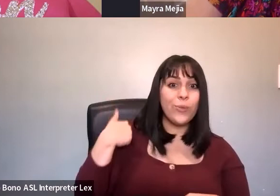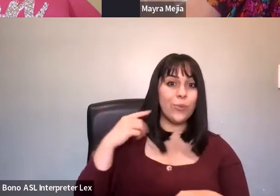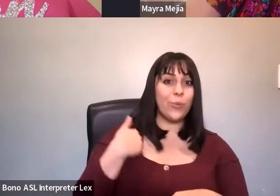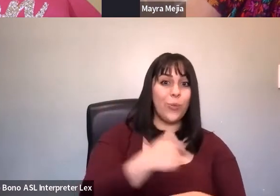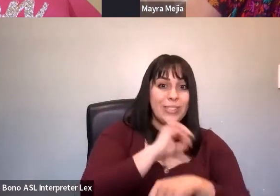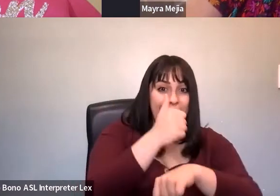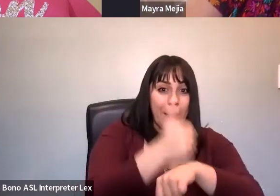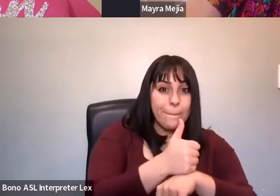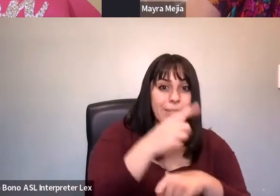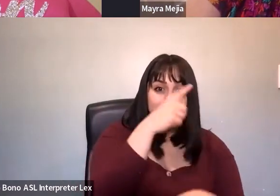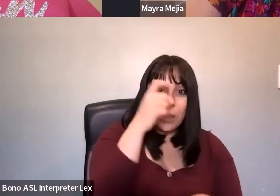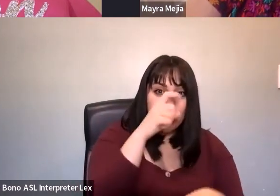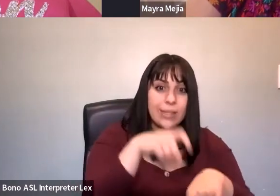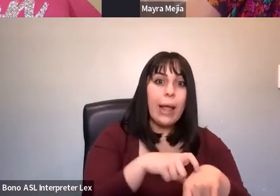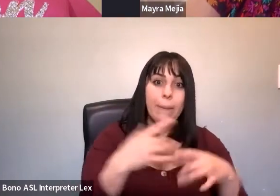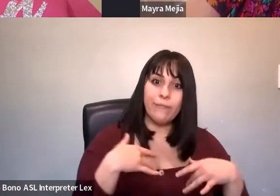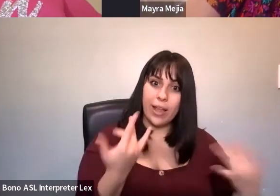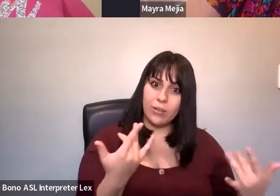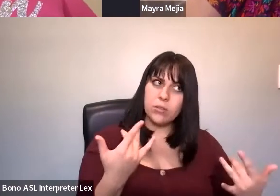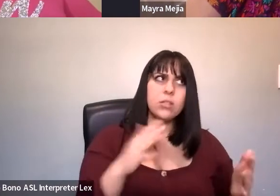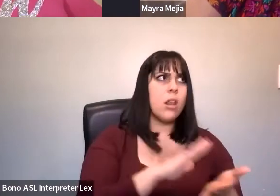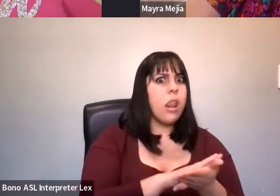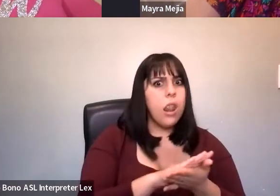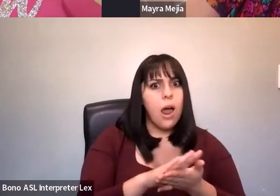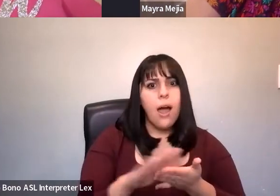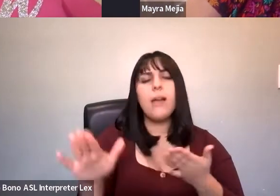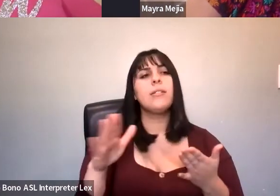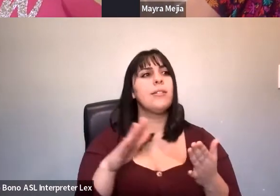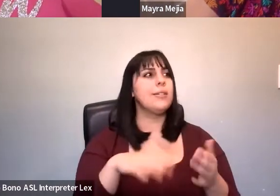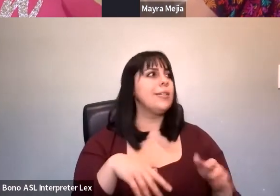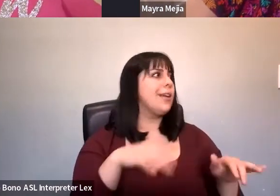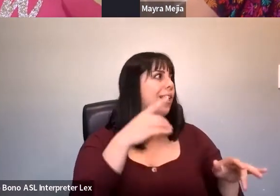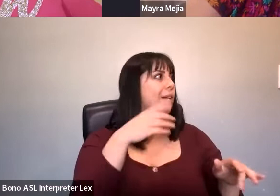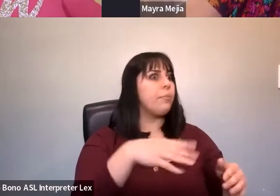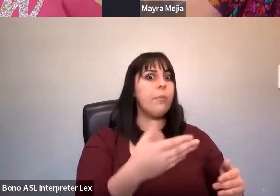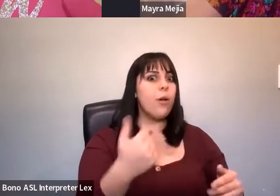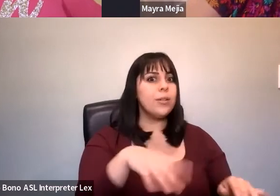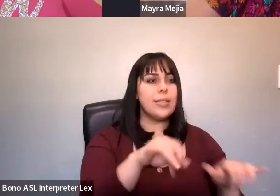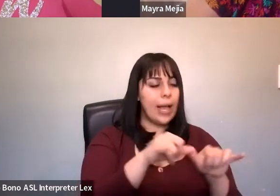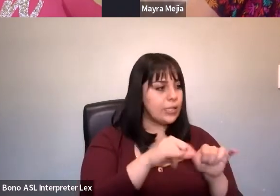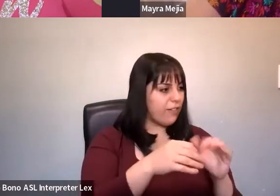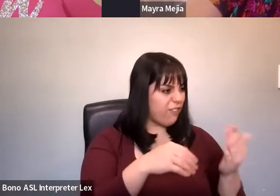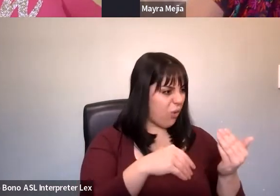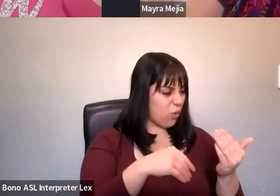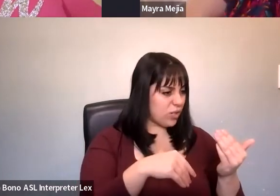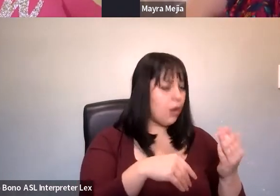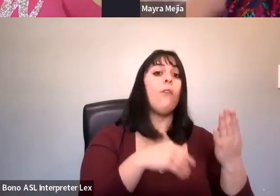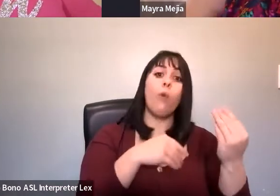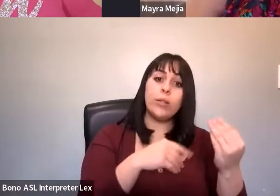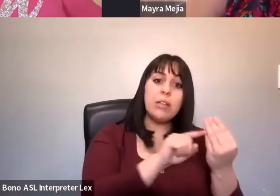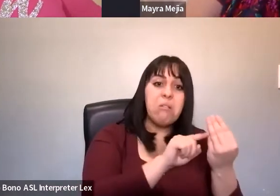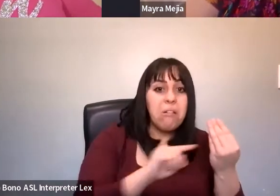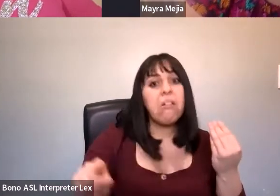all sizes from sizes 14 to like 5X, 6X, 7.